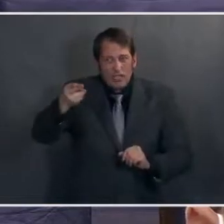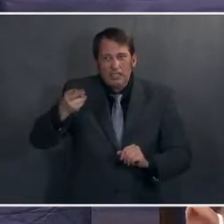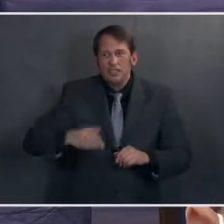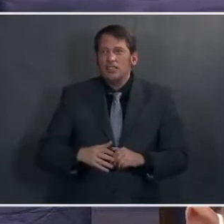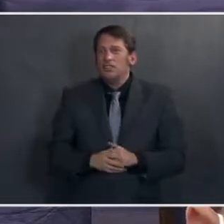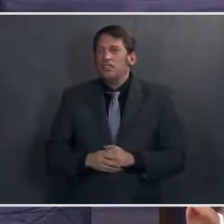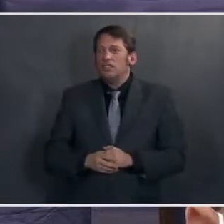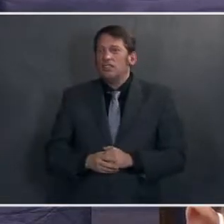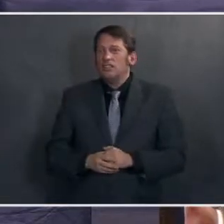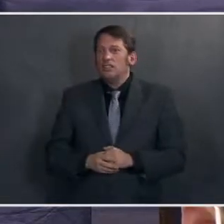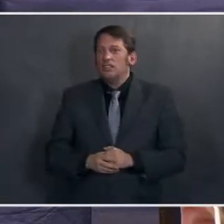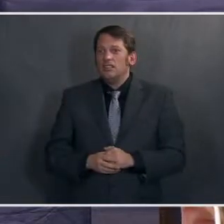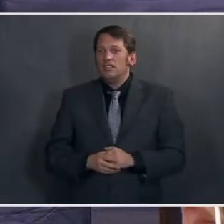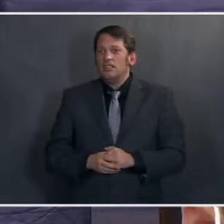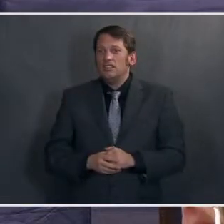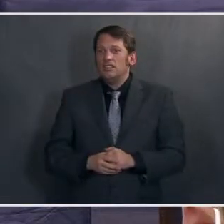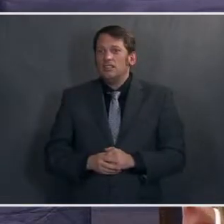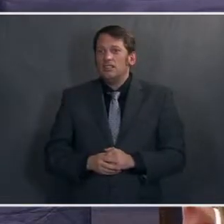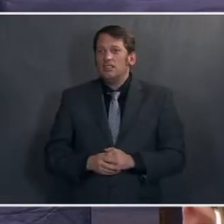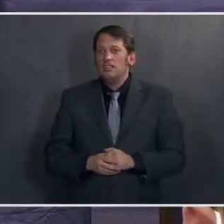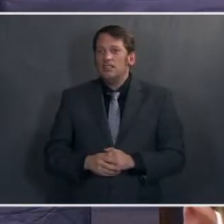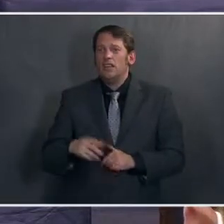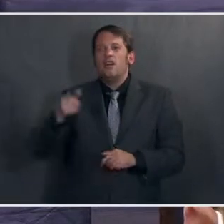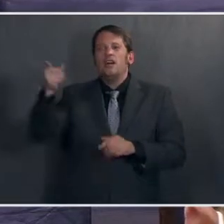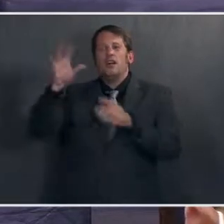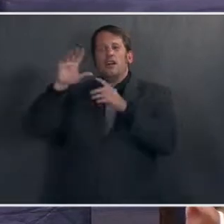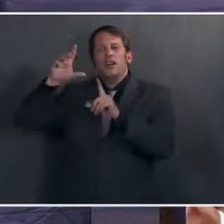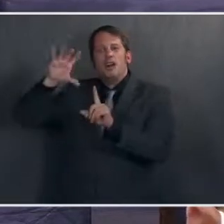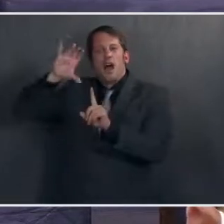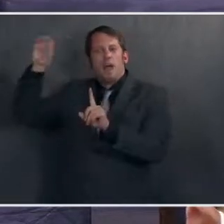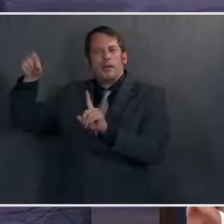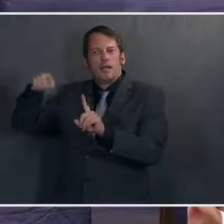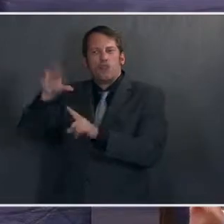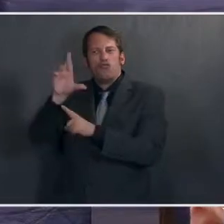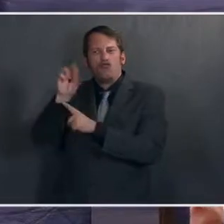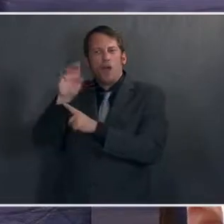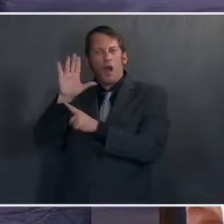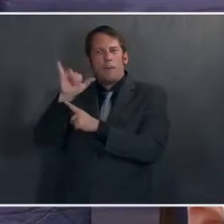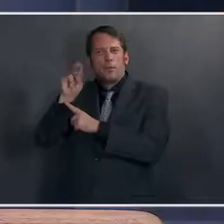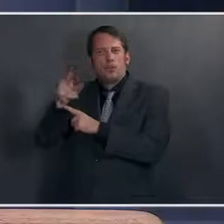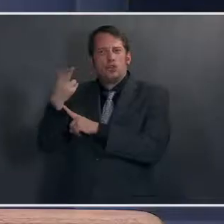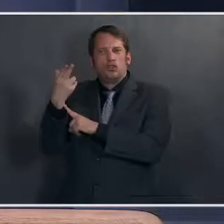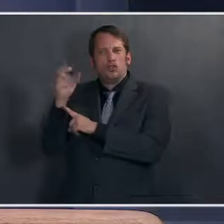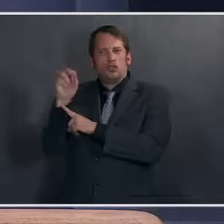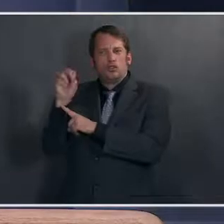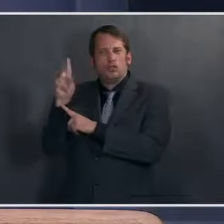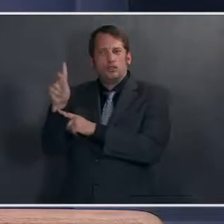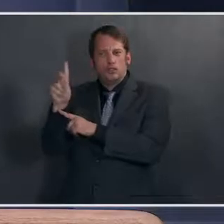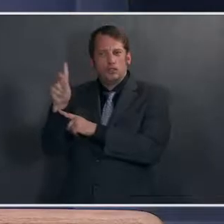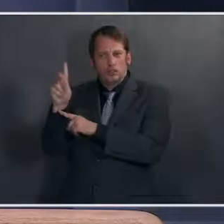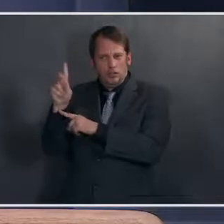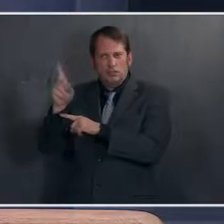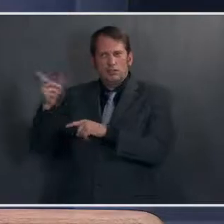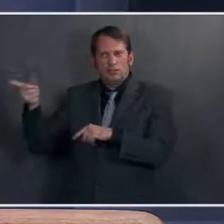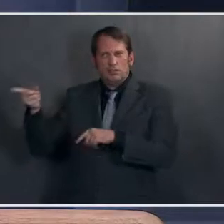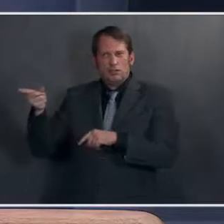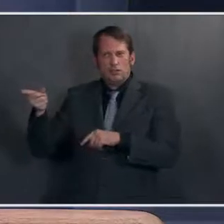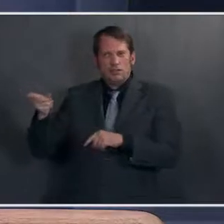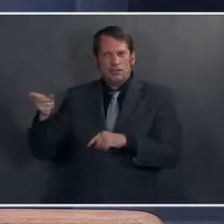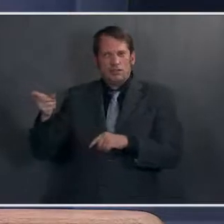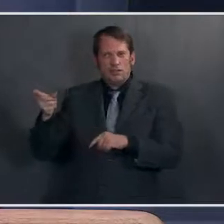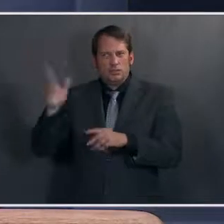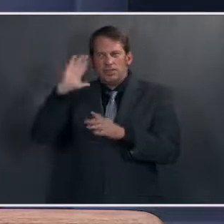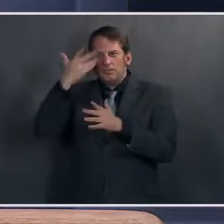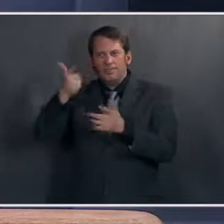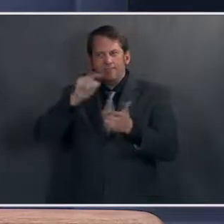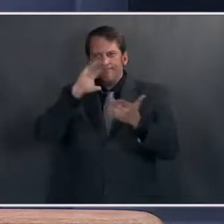Robinhood treated retail investors unfairly over large institutional investors? Well, I would send you to the Treasury Department for